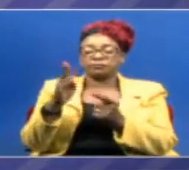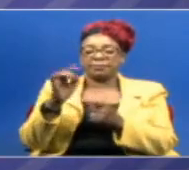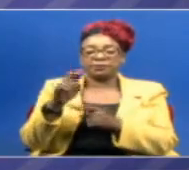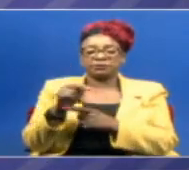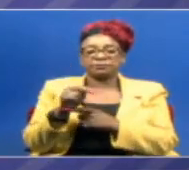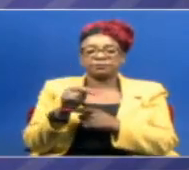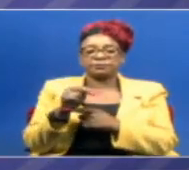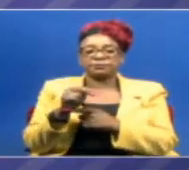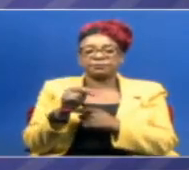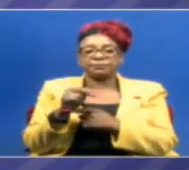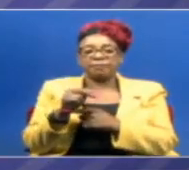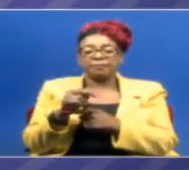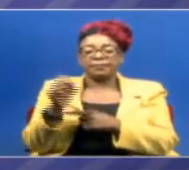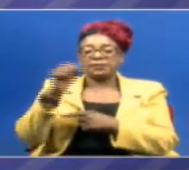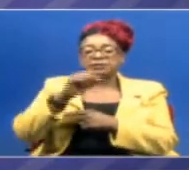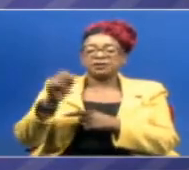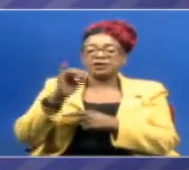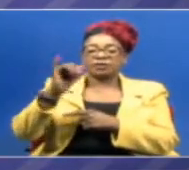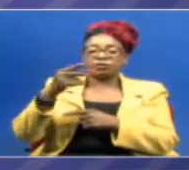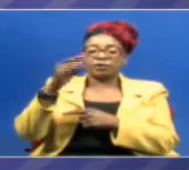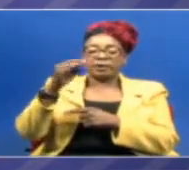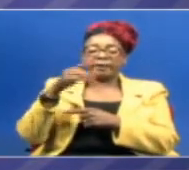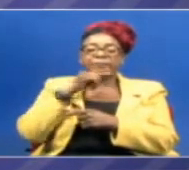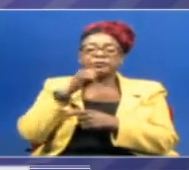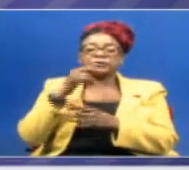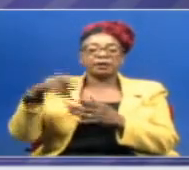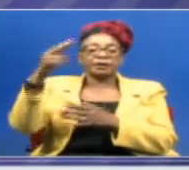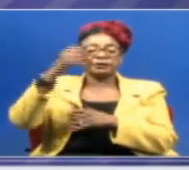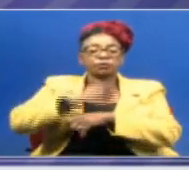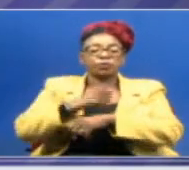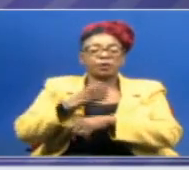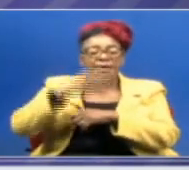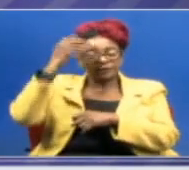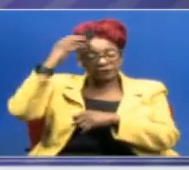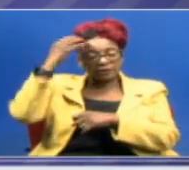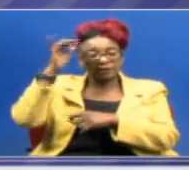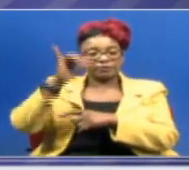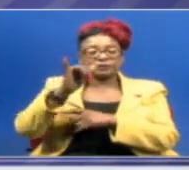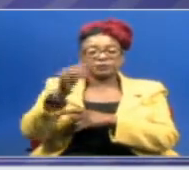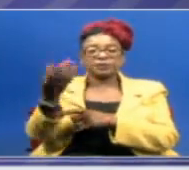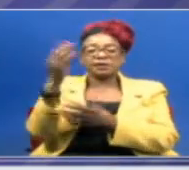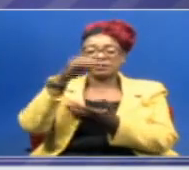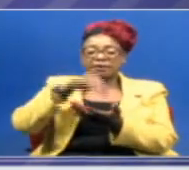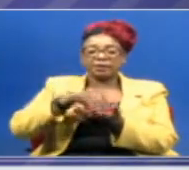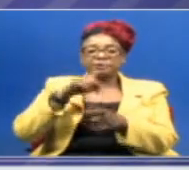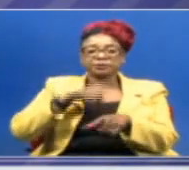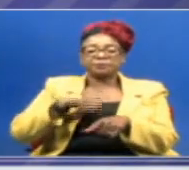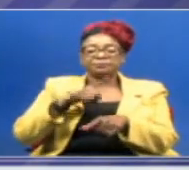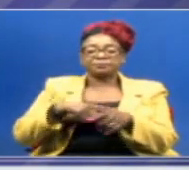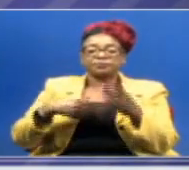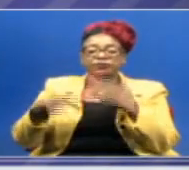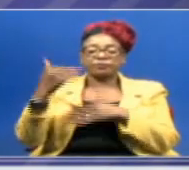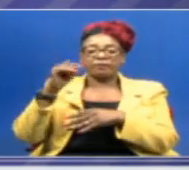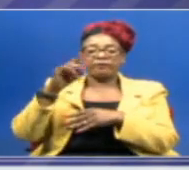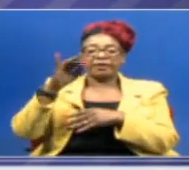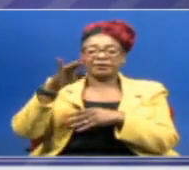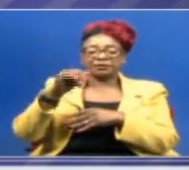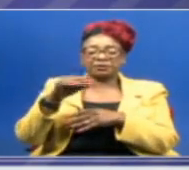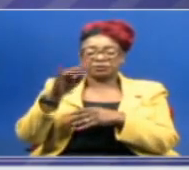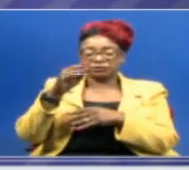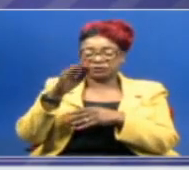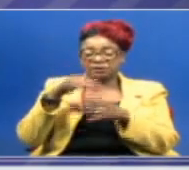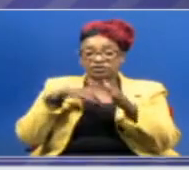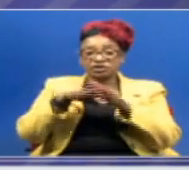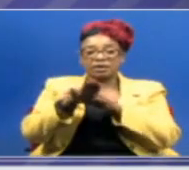St. Anthony's Boys High School Kitale is in the limelight once again after former Valencia and Leeds United striker